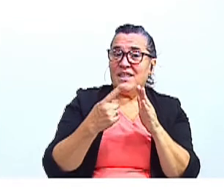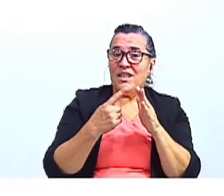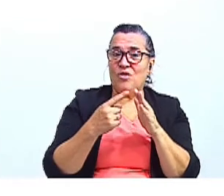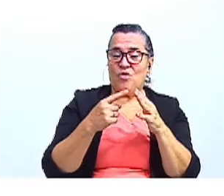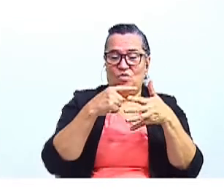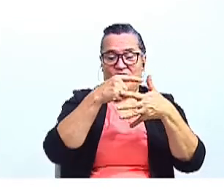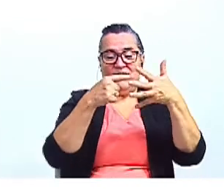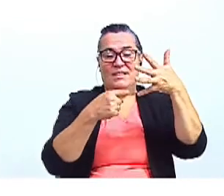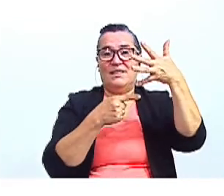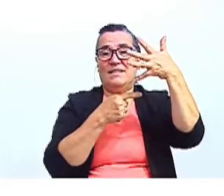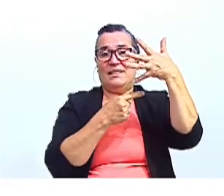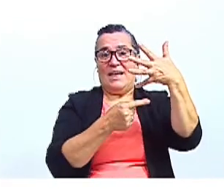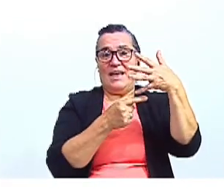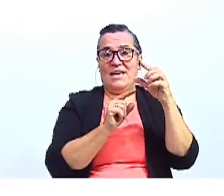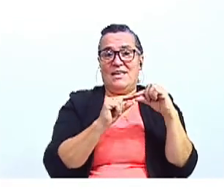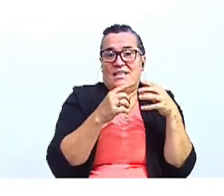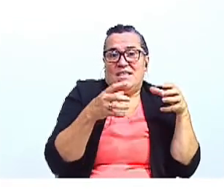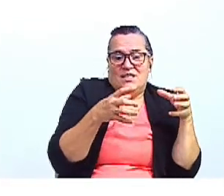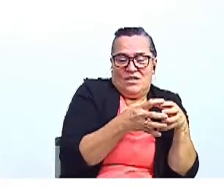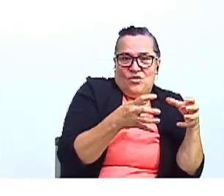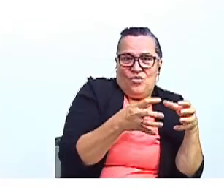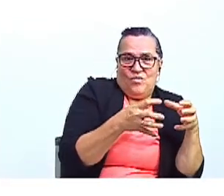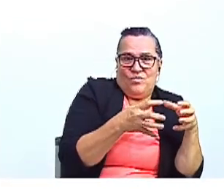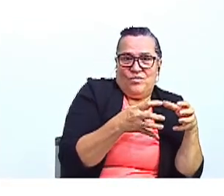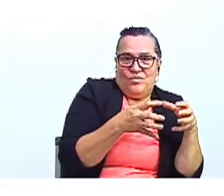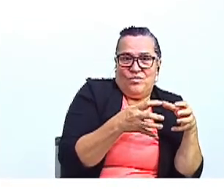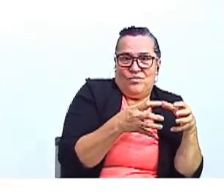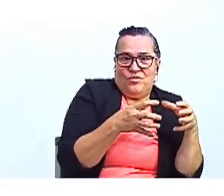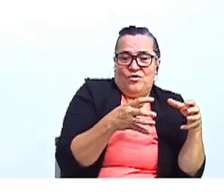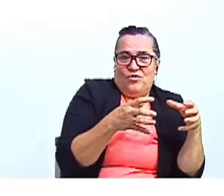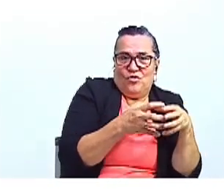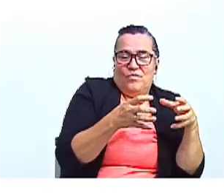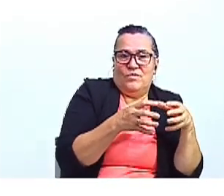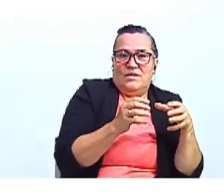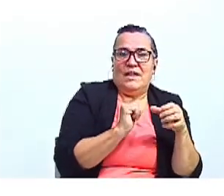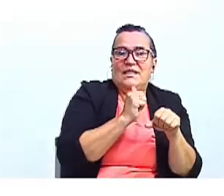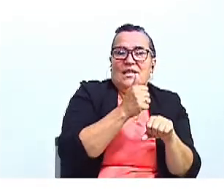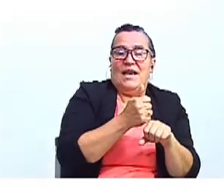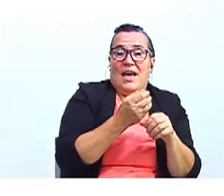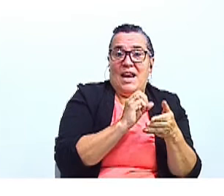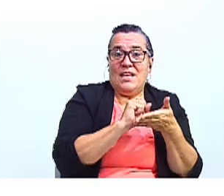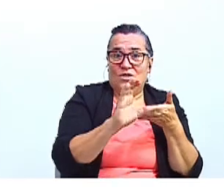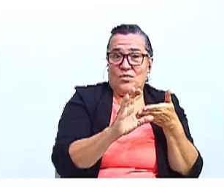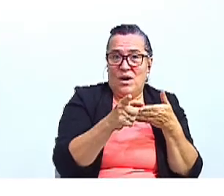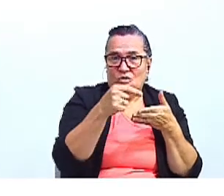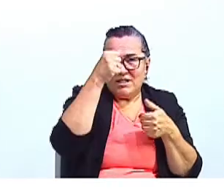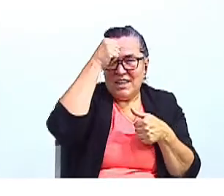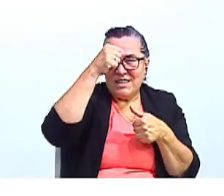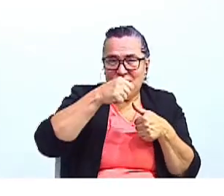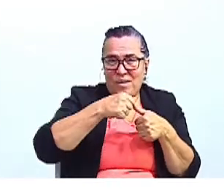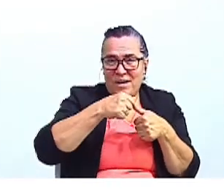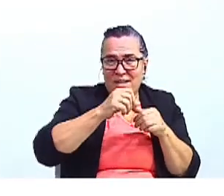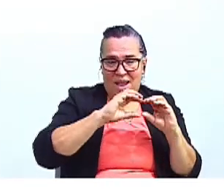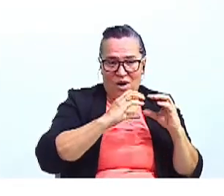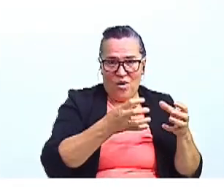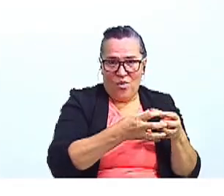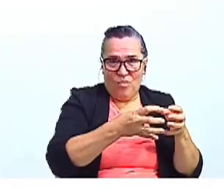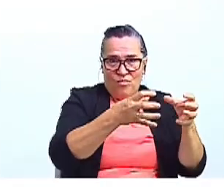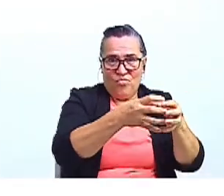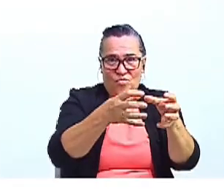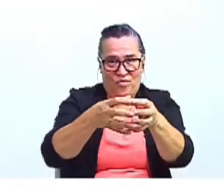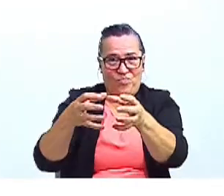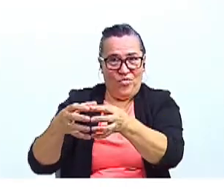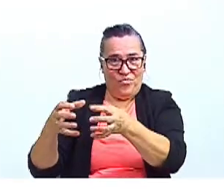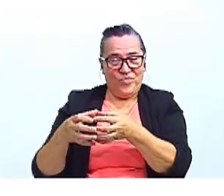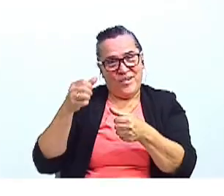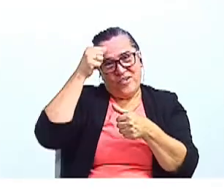6 different cliques or groups that are formed in school. Do you remember them? Okay,